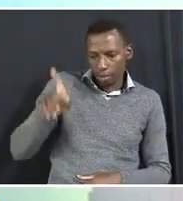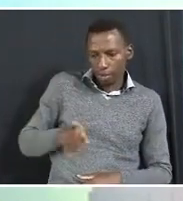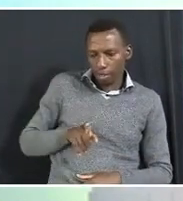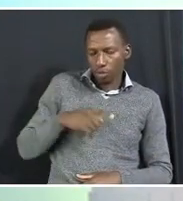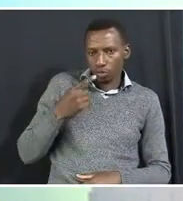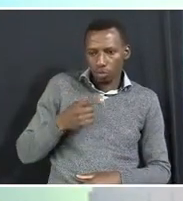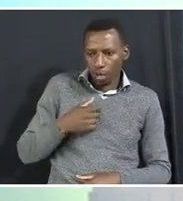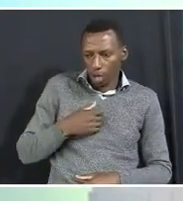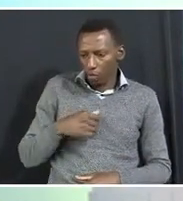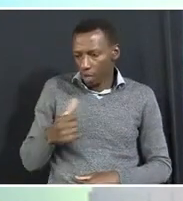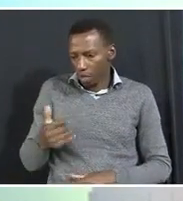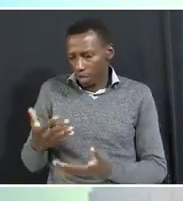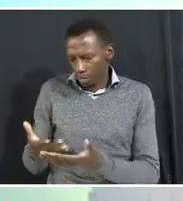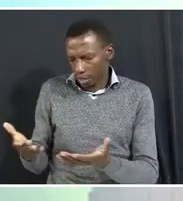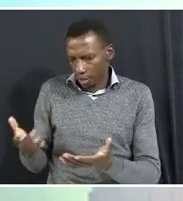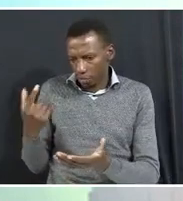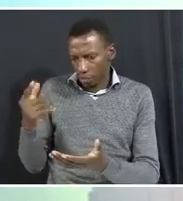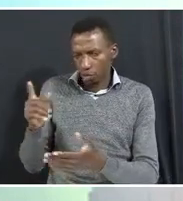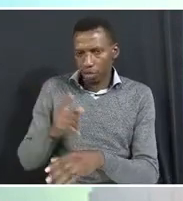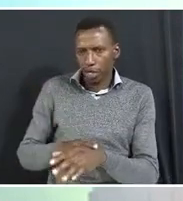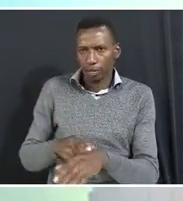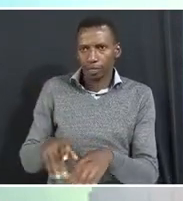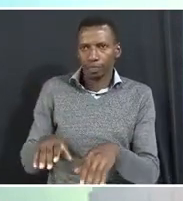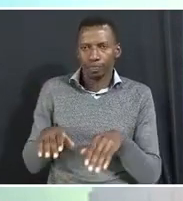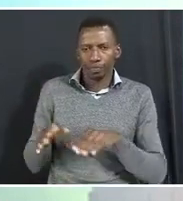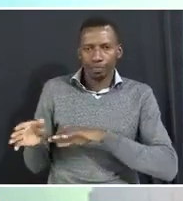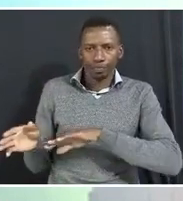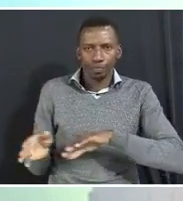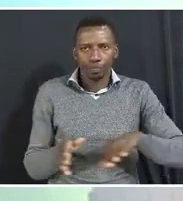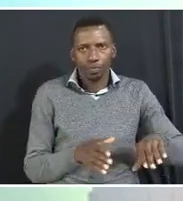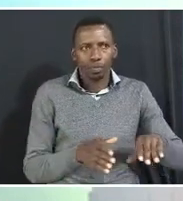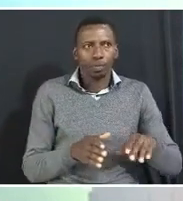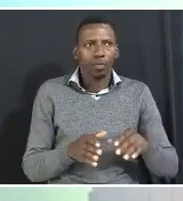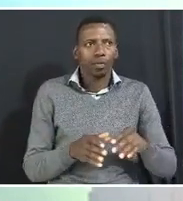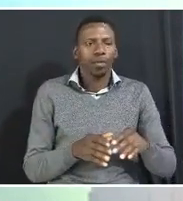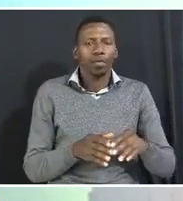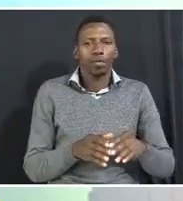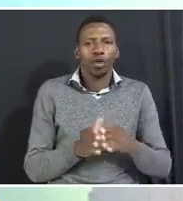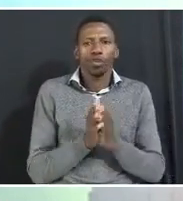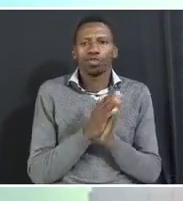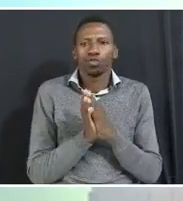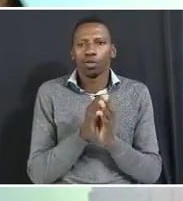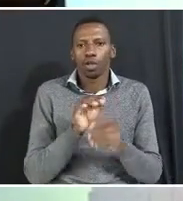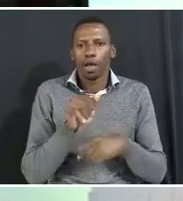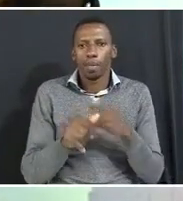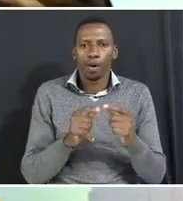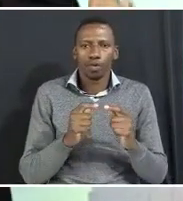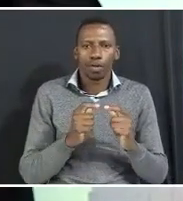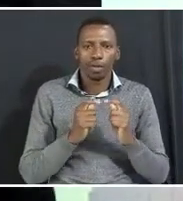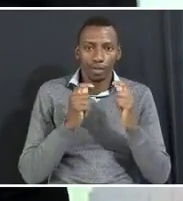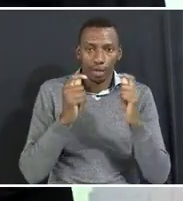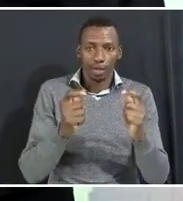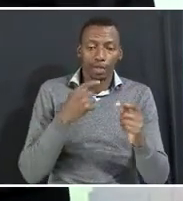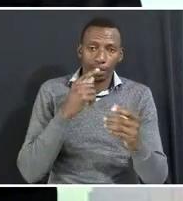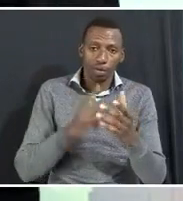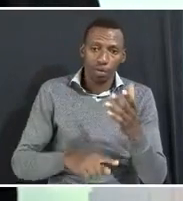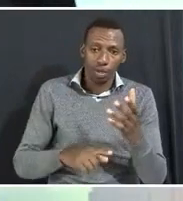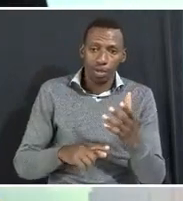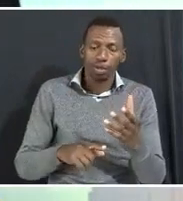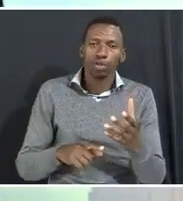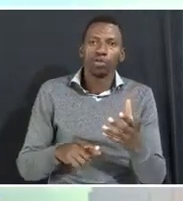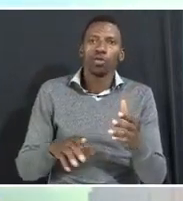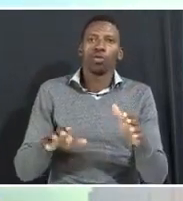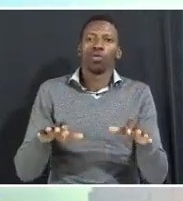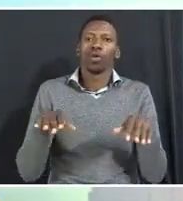Then he goes further to talk about talents, the parable of the talents. He says, we need to wait for the Lord, not